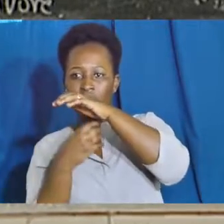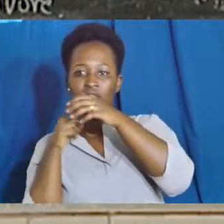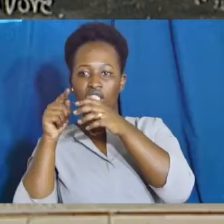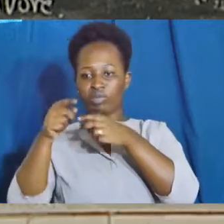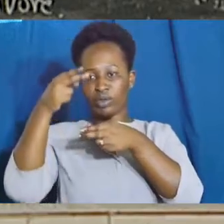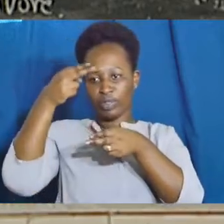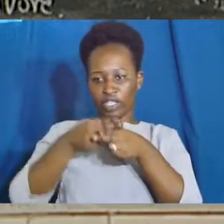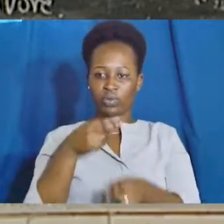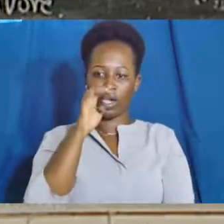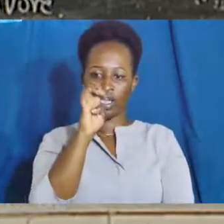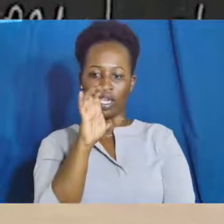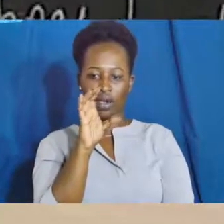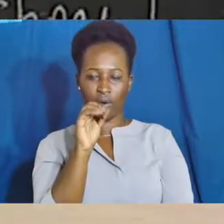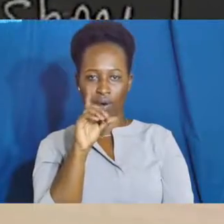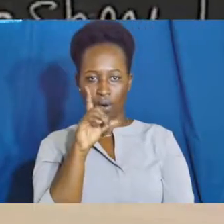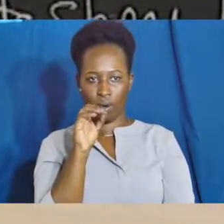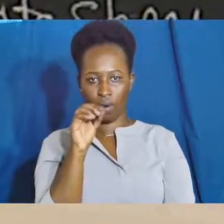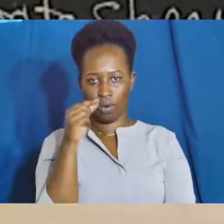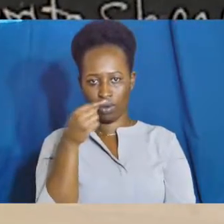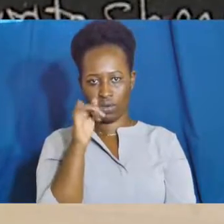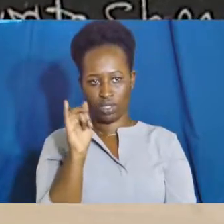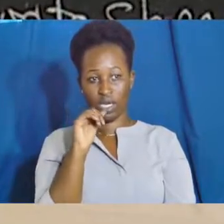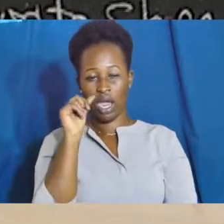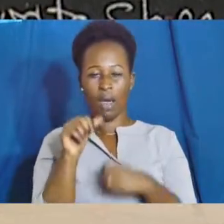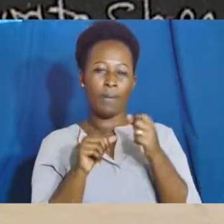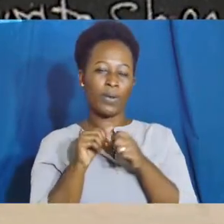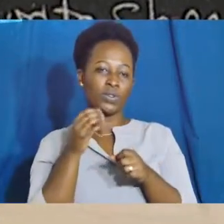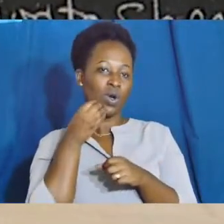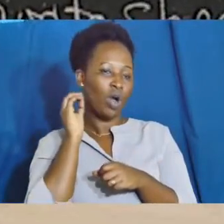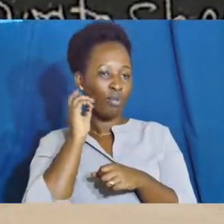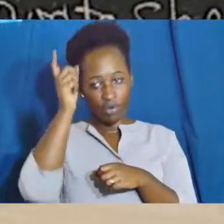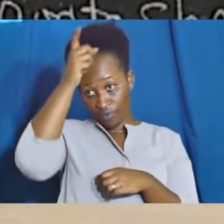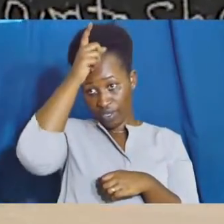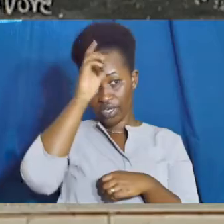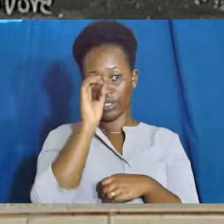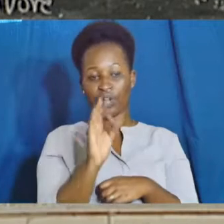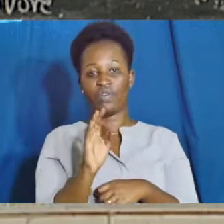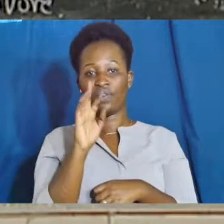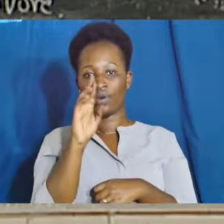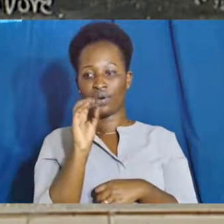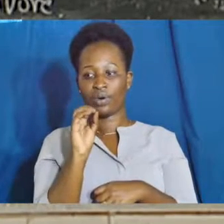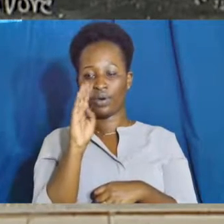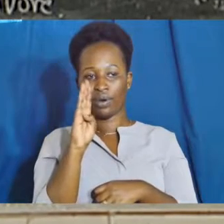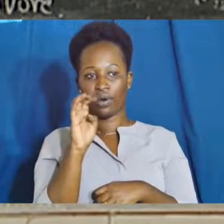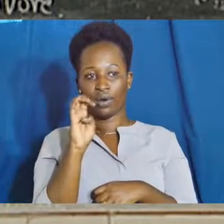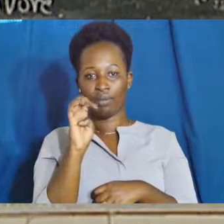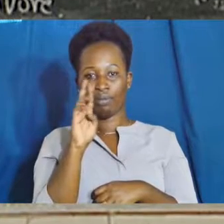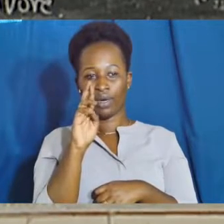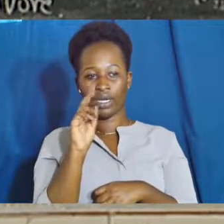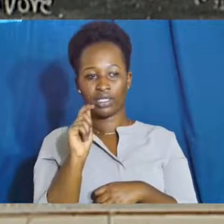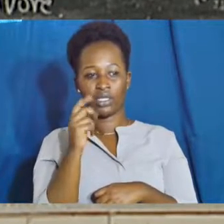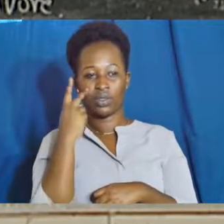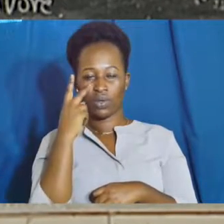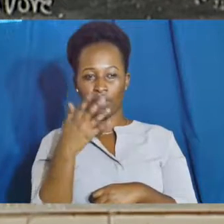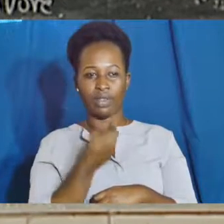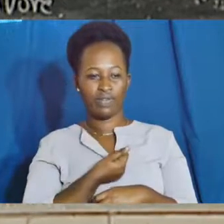According to what we see about the home village of Robert, we see that it has different animals